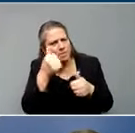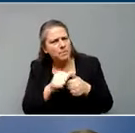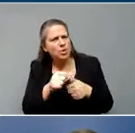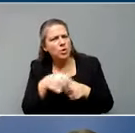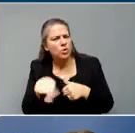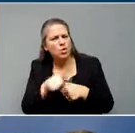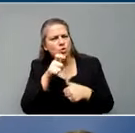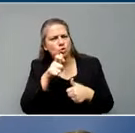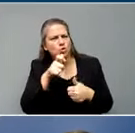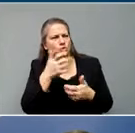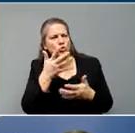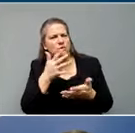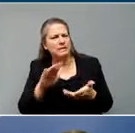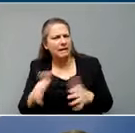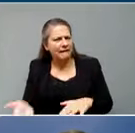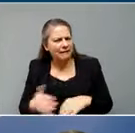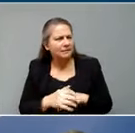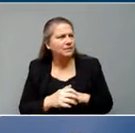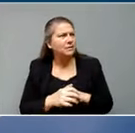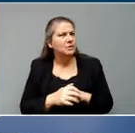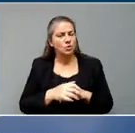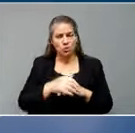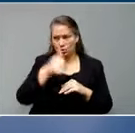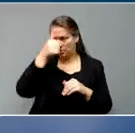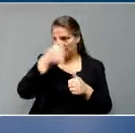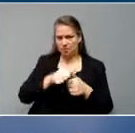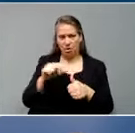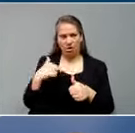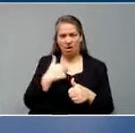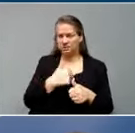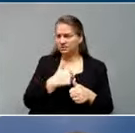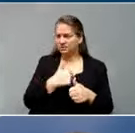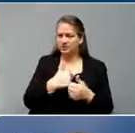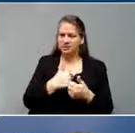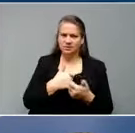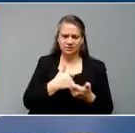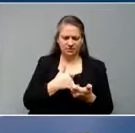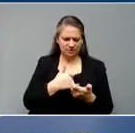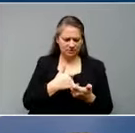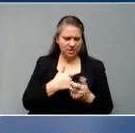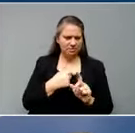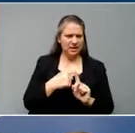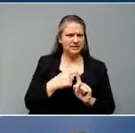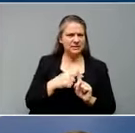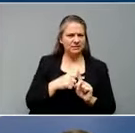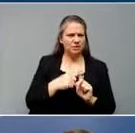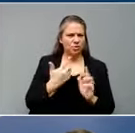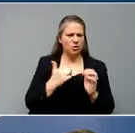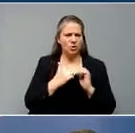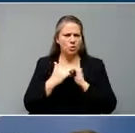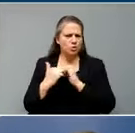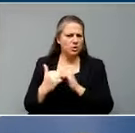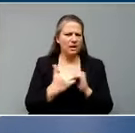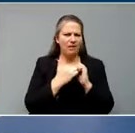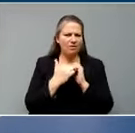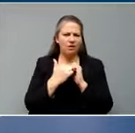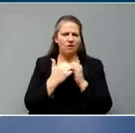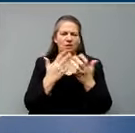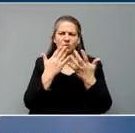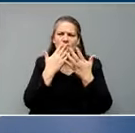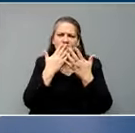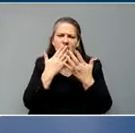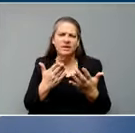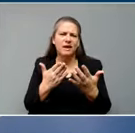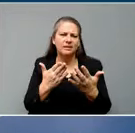of us that we saw during this time, and maybe just to collectively thank those that have sacrificed so much during